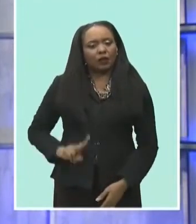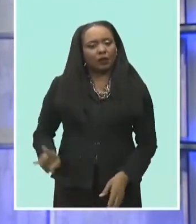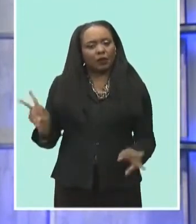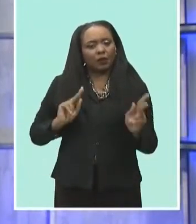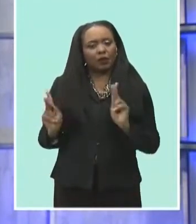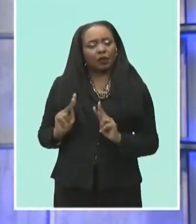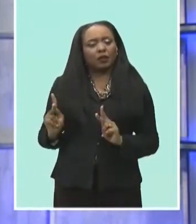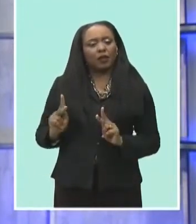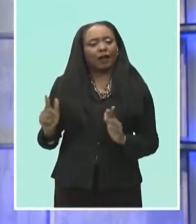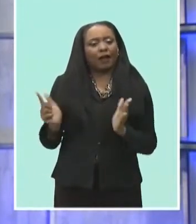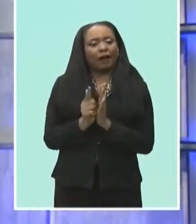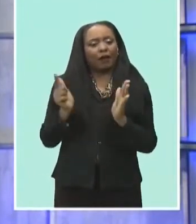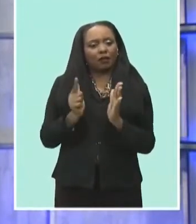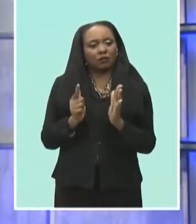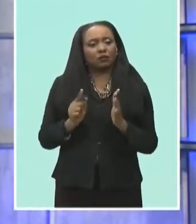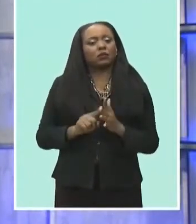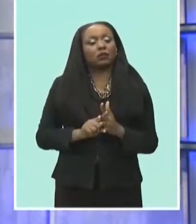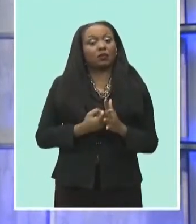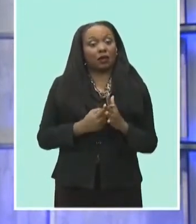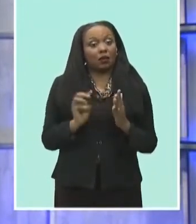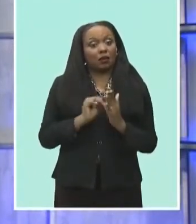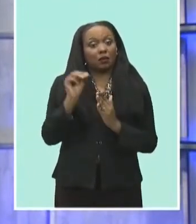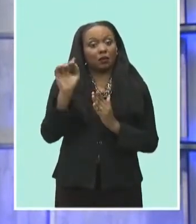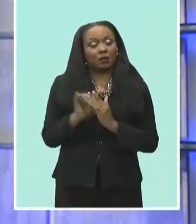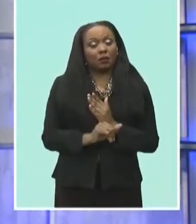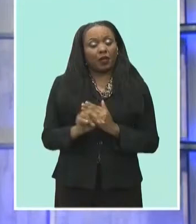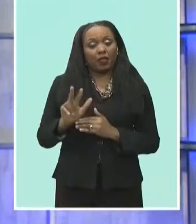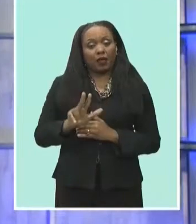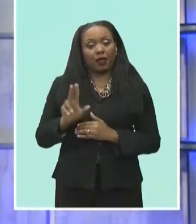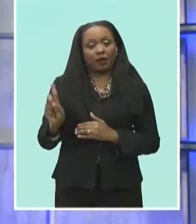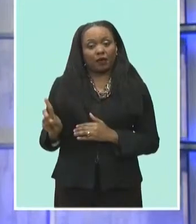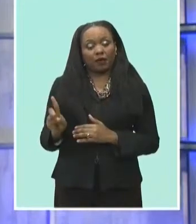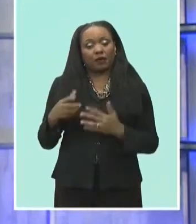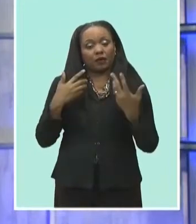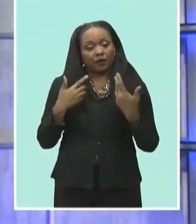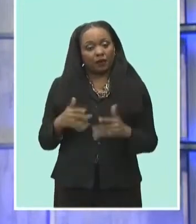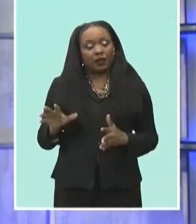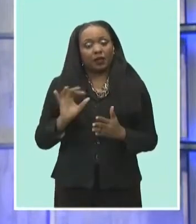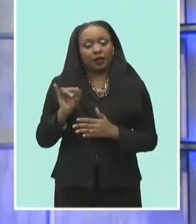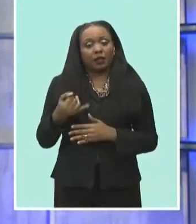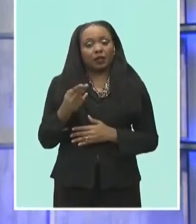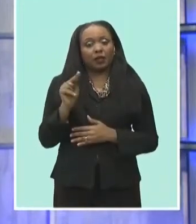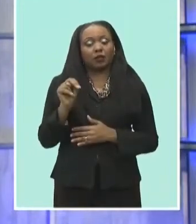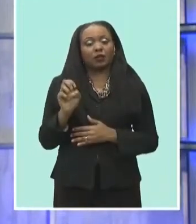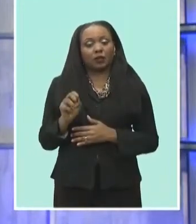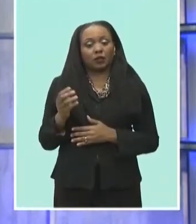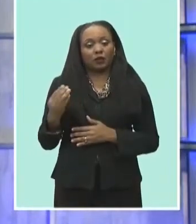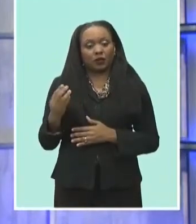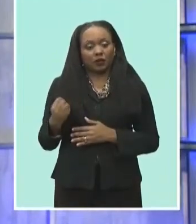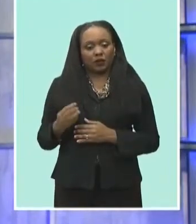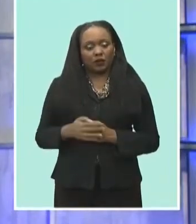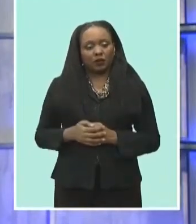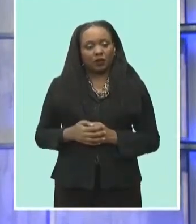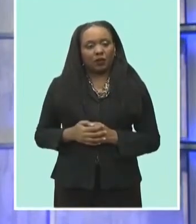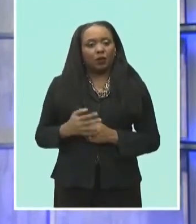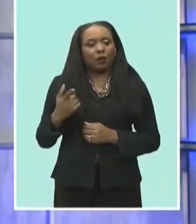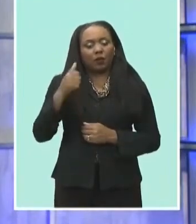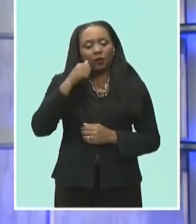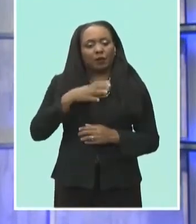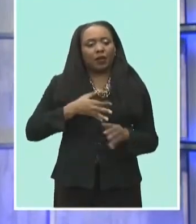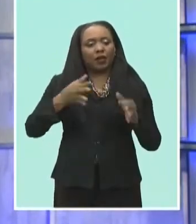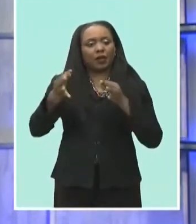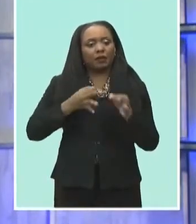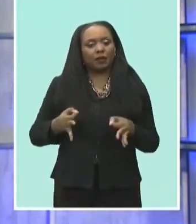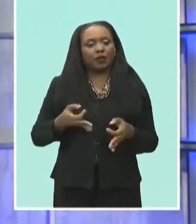14th. Chief Immigration Officer Charmaine Gandhi Andrews explained what rights will be afforded to the Venezuelans under the amnesty in